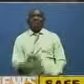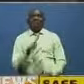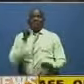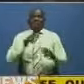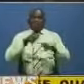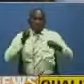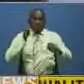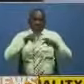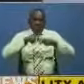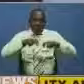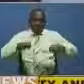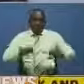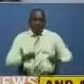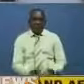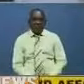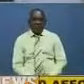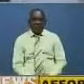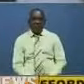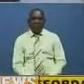investigations.